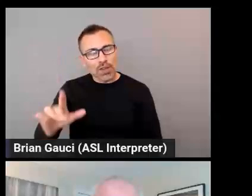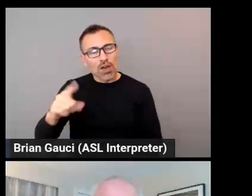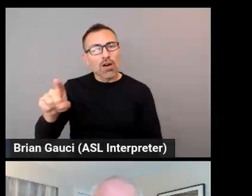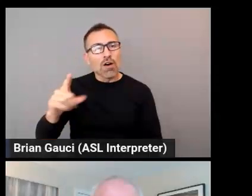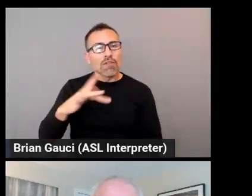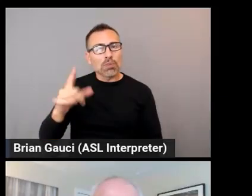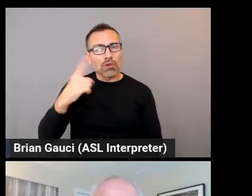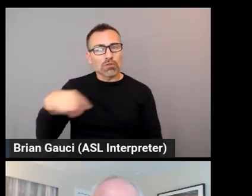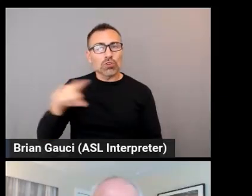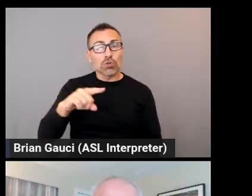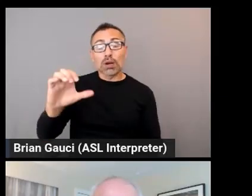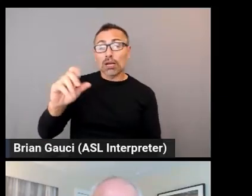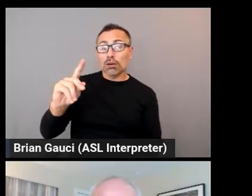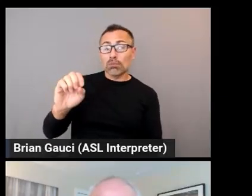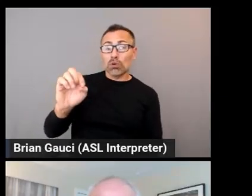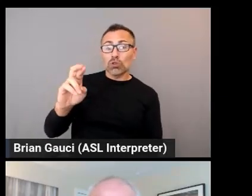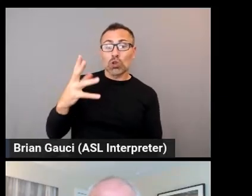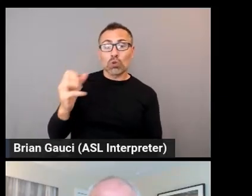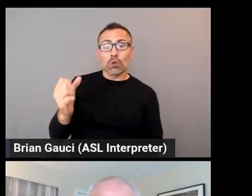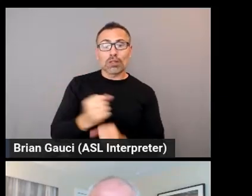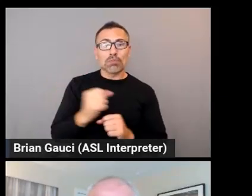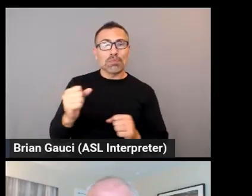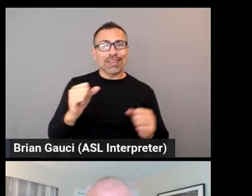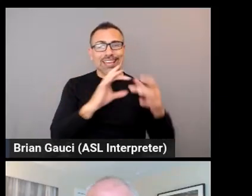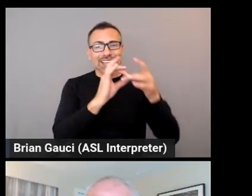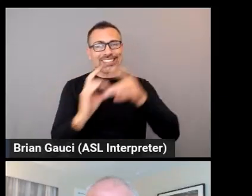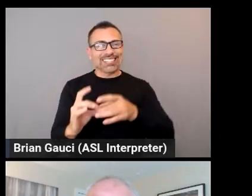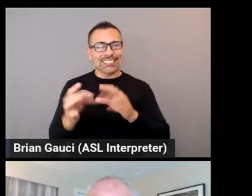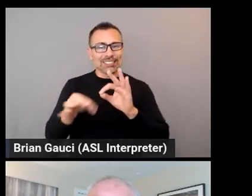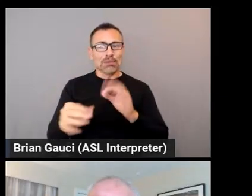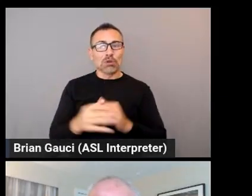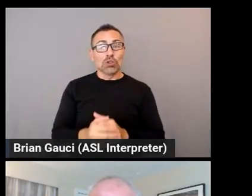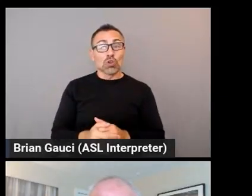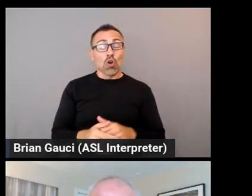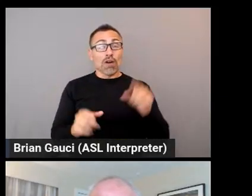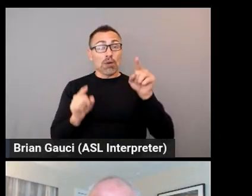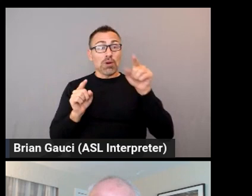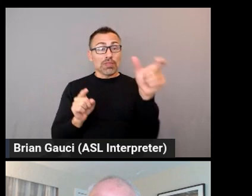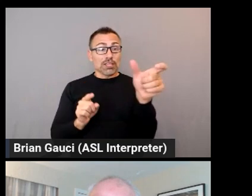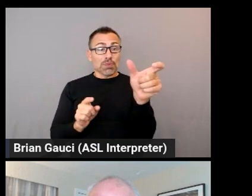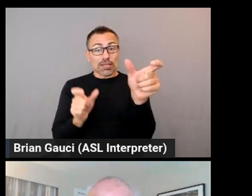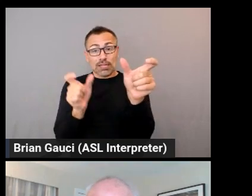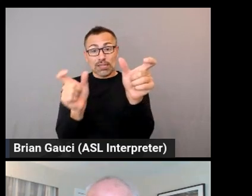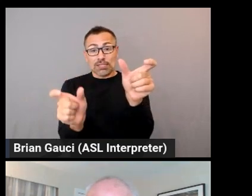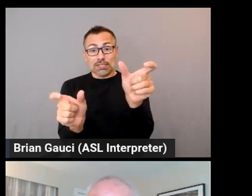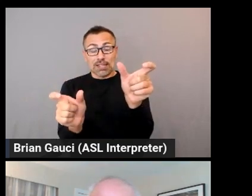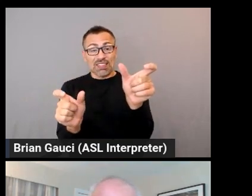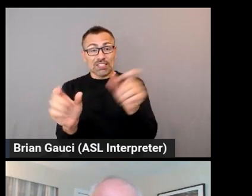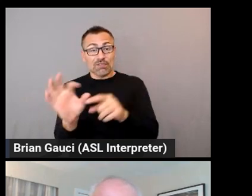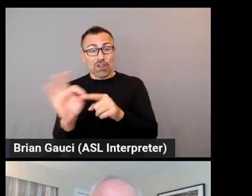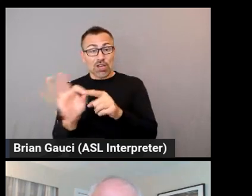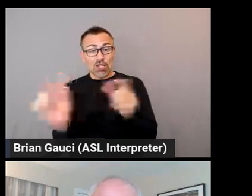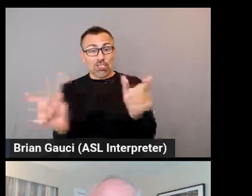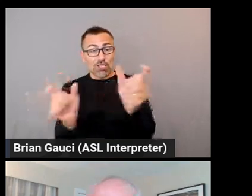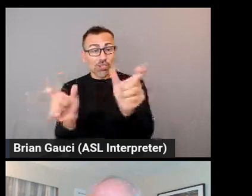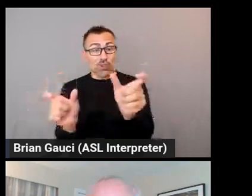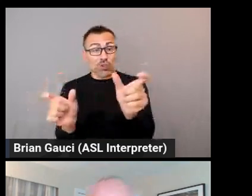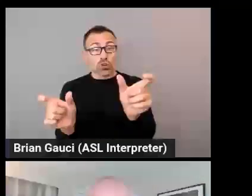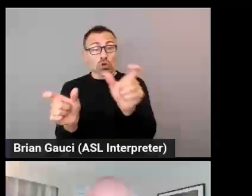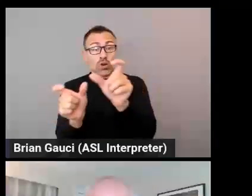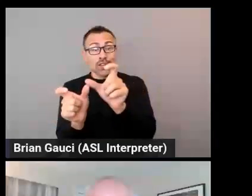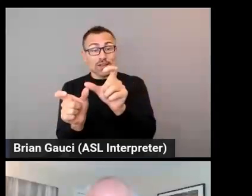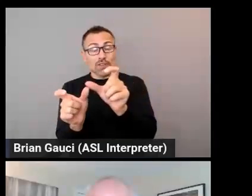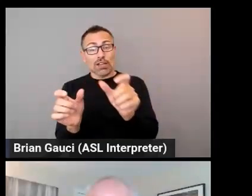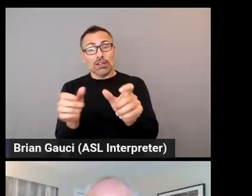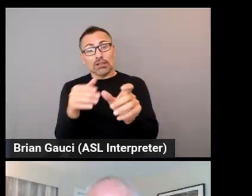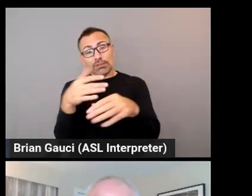connection and make it really simple to express. So if I want this bucket to interface with the function, I can do this. And then we have a